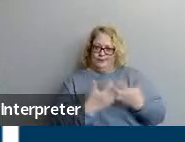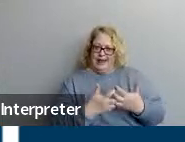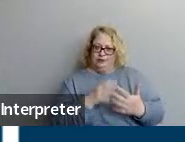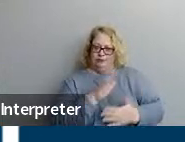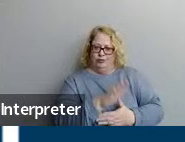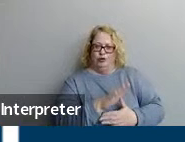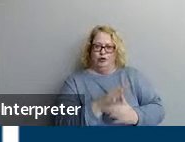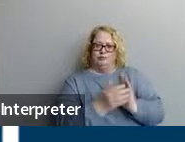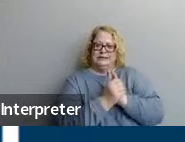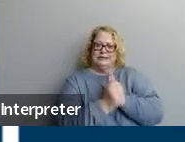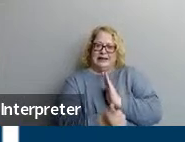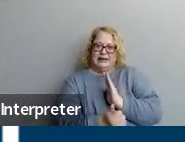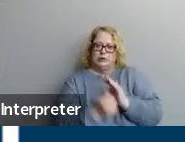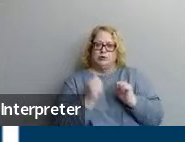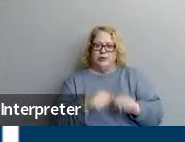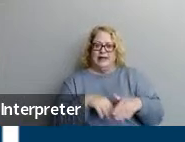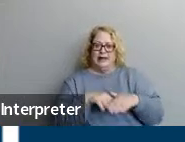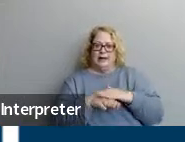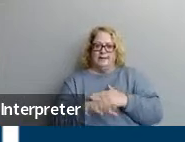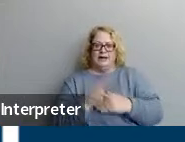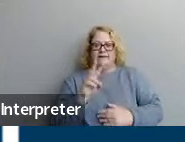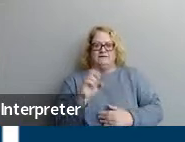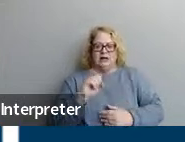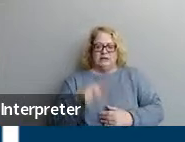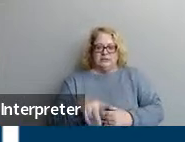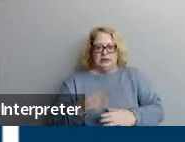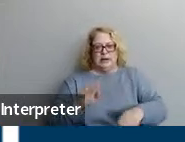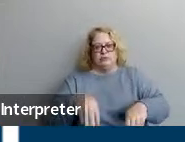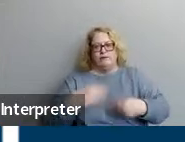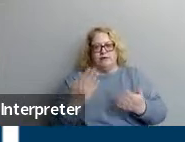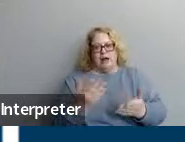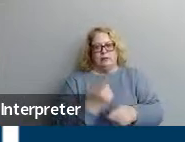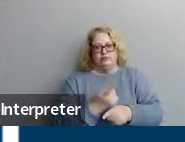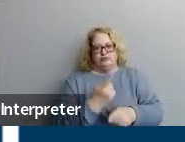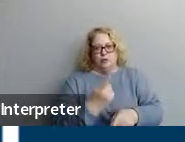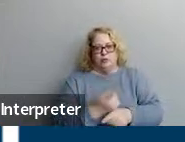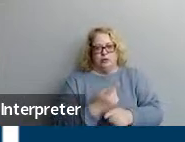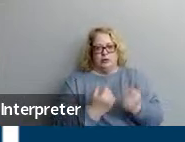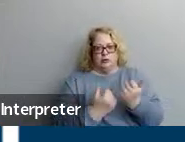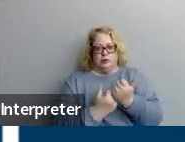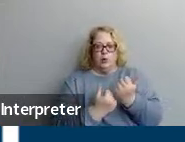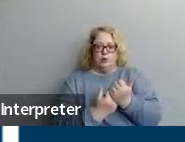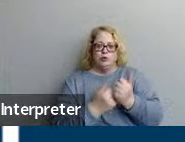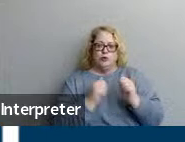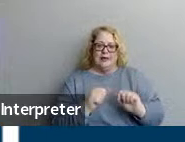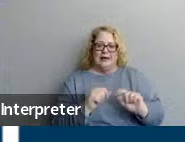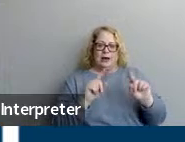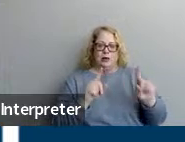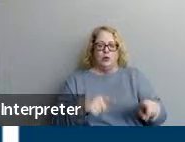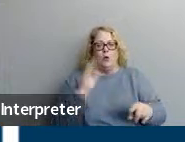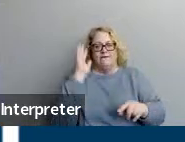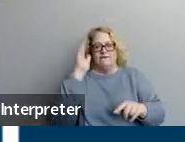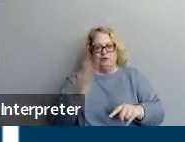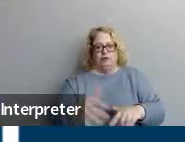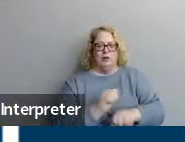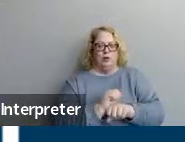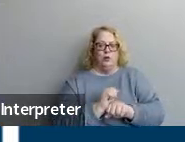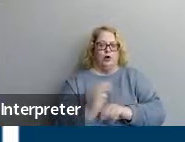need to be able to come into VSP and then provide the appropriate supports to enable them to be in a business full day